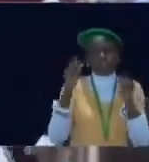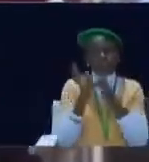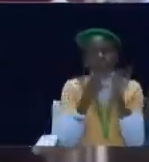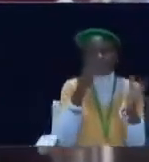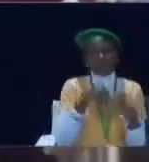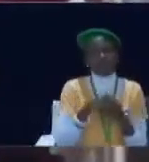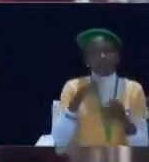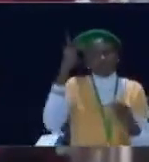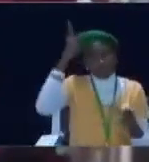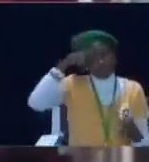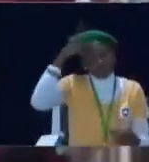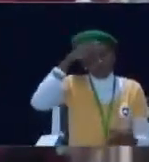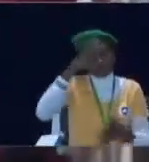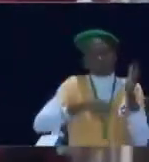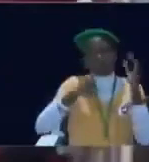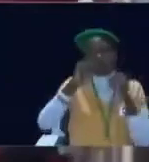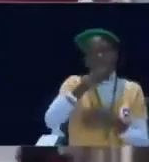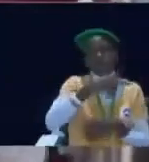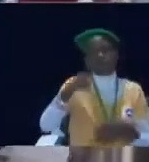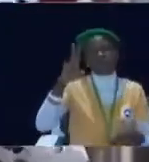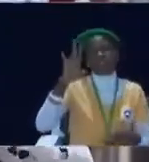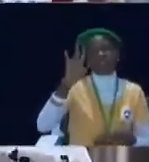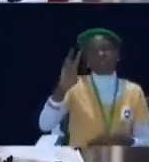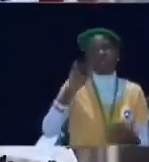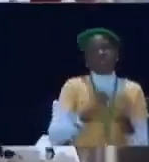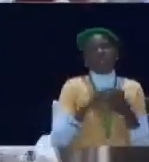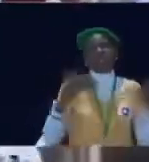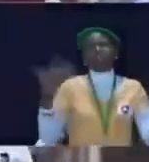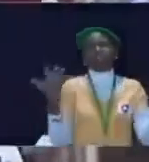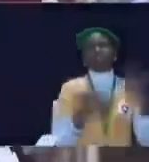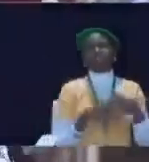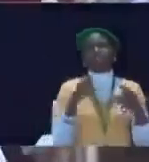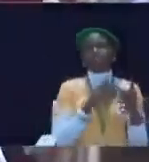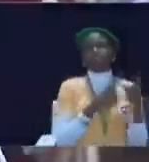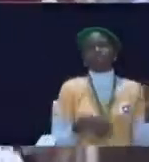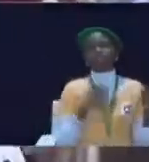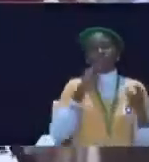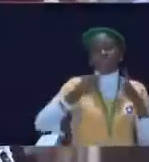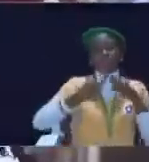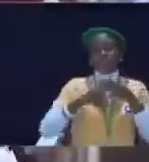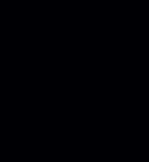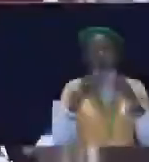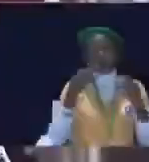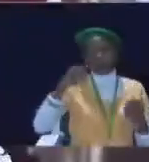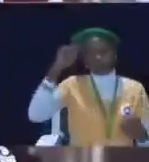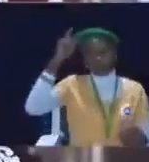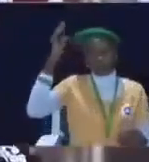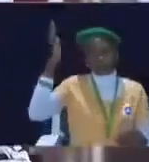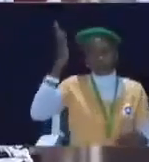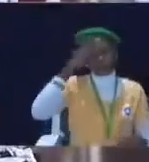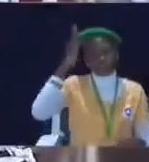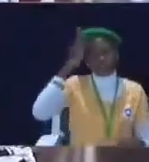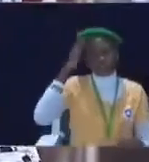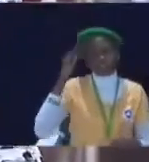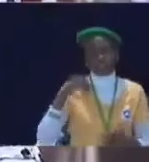Proverbs, chapter 1, verse 7, that the fear of the Lord is the beginning of